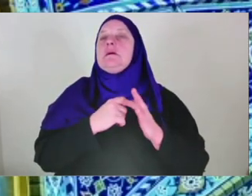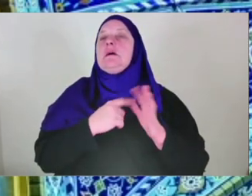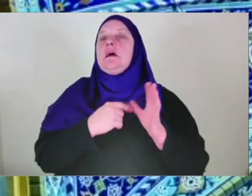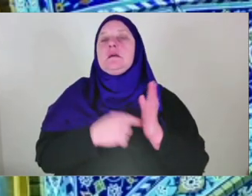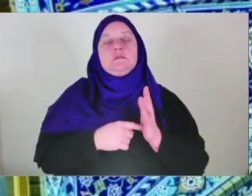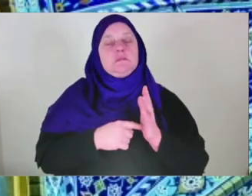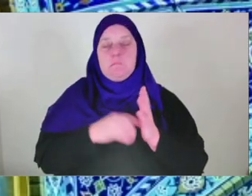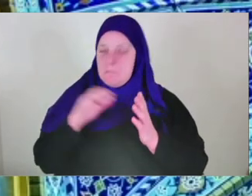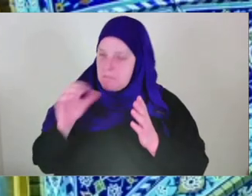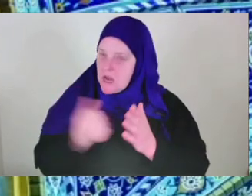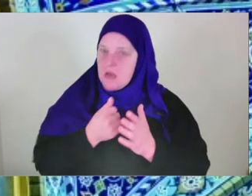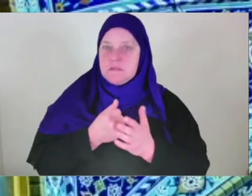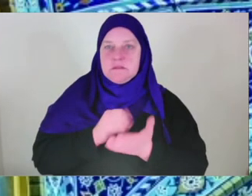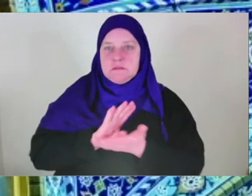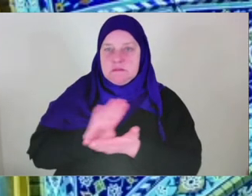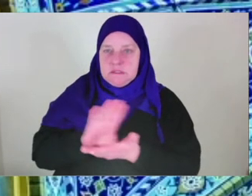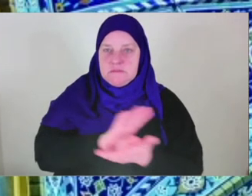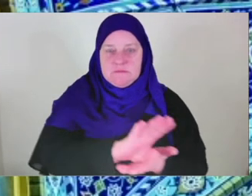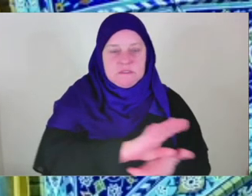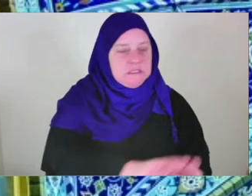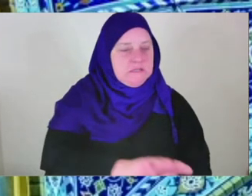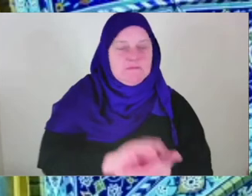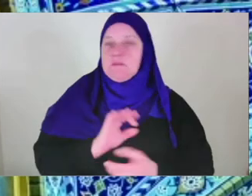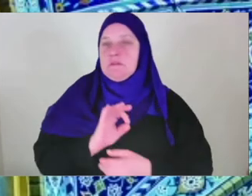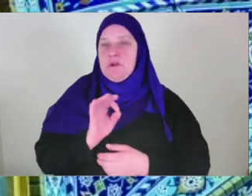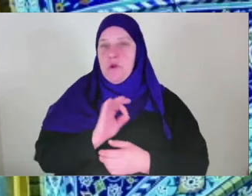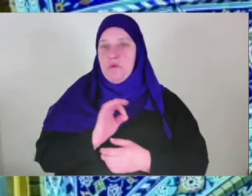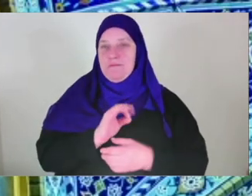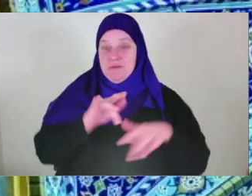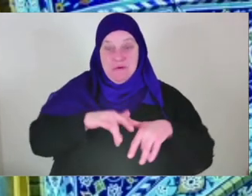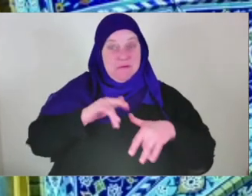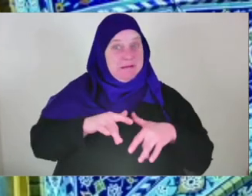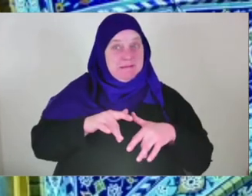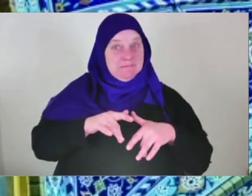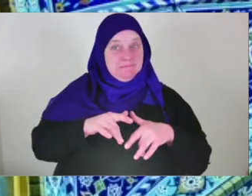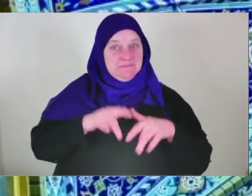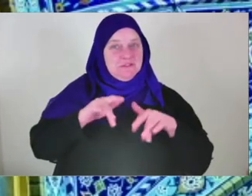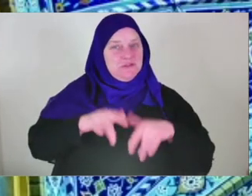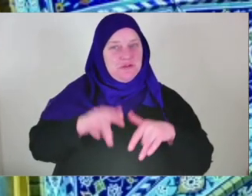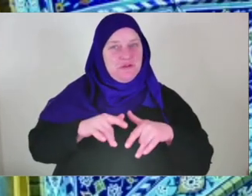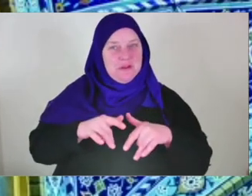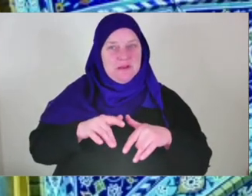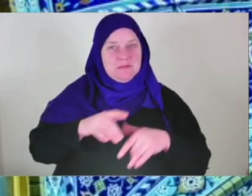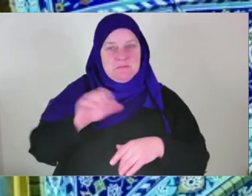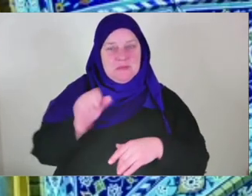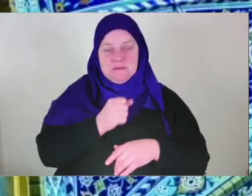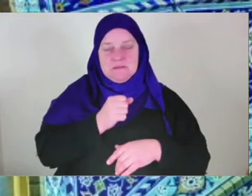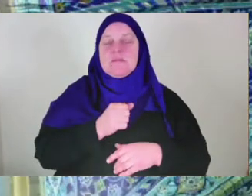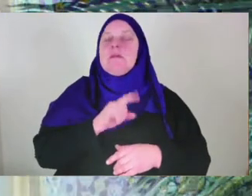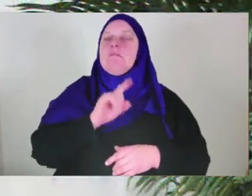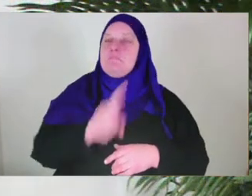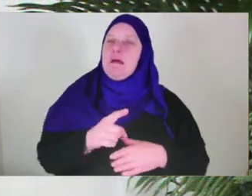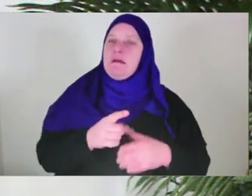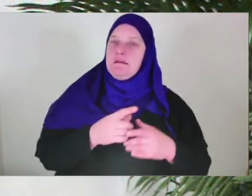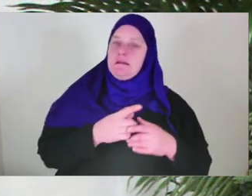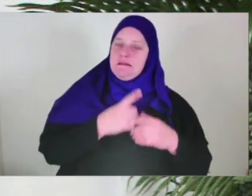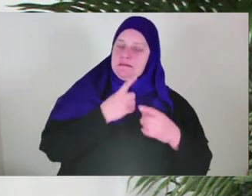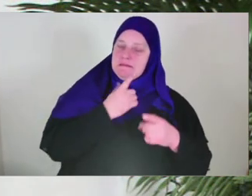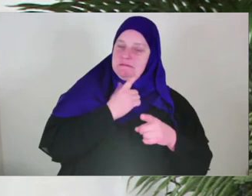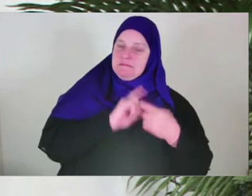zakat. Zakat in the Quran means anything that you do for the sake of God, fiscal or otherwise. Ahsan. So